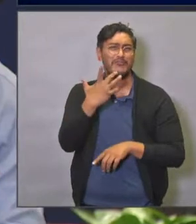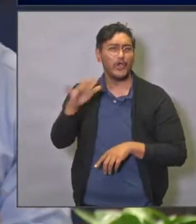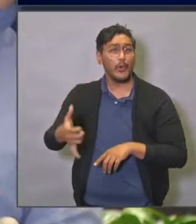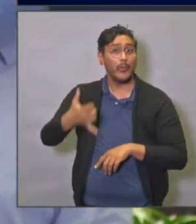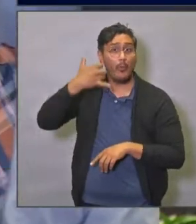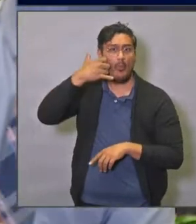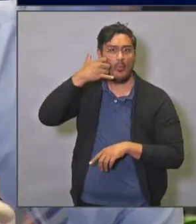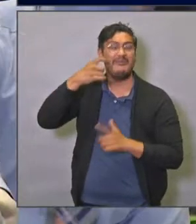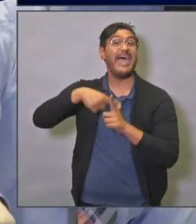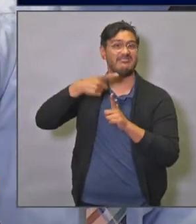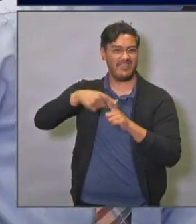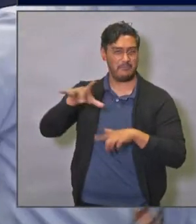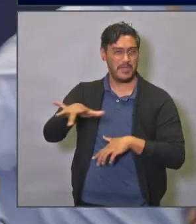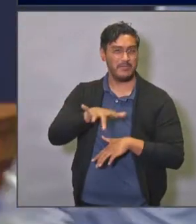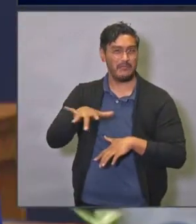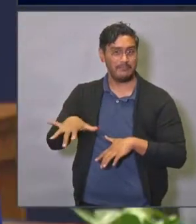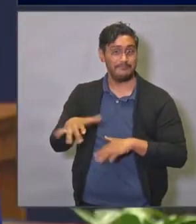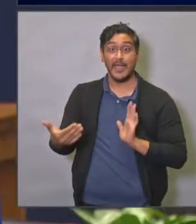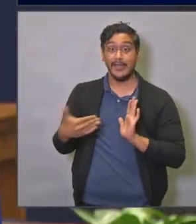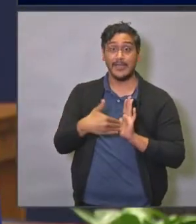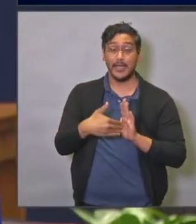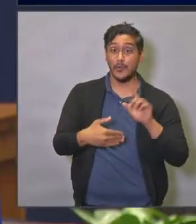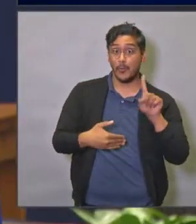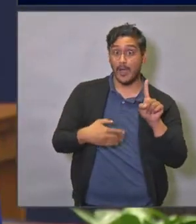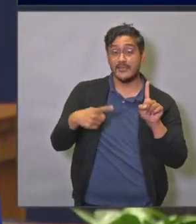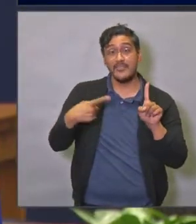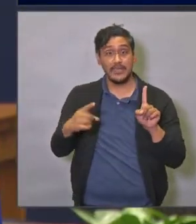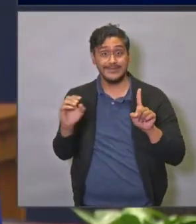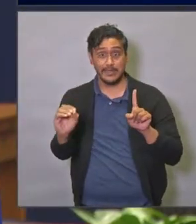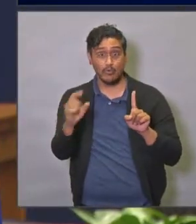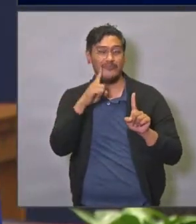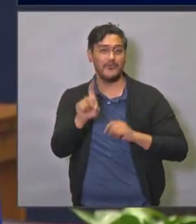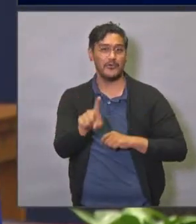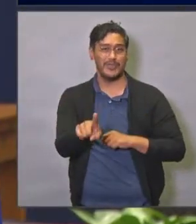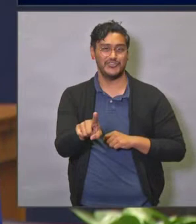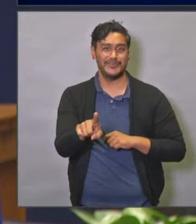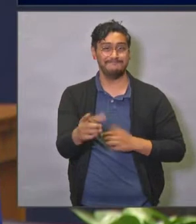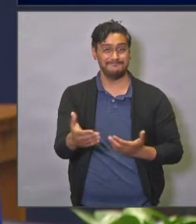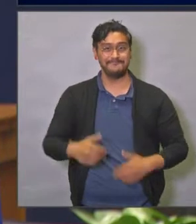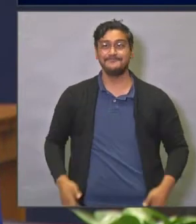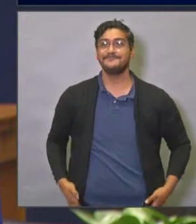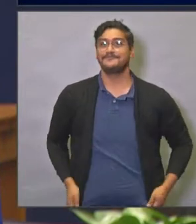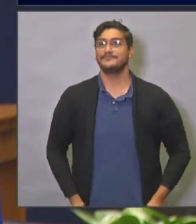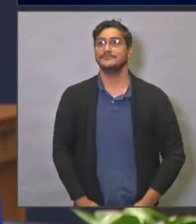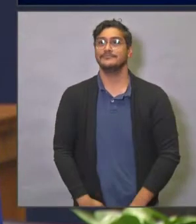numbers. Once again, if you have a question, please press 1 followed by 0 at this time.